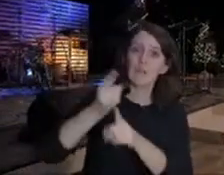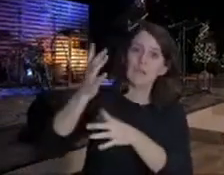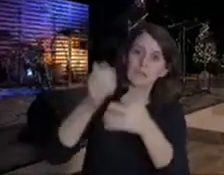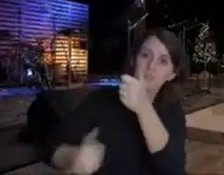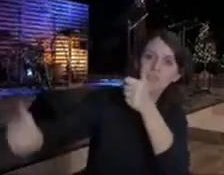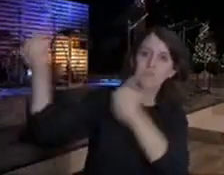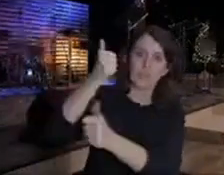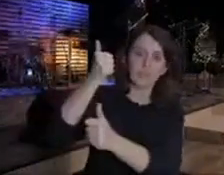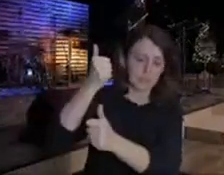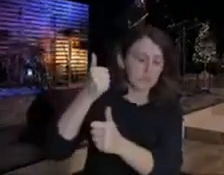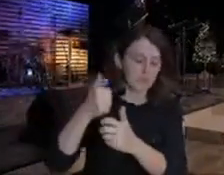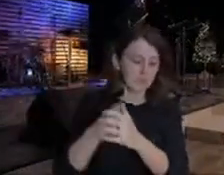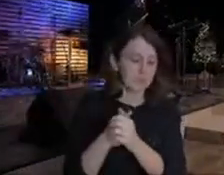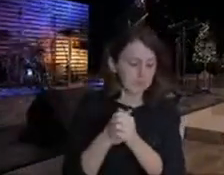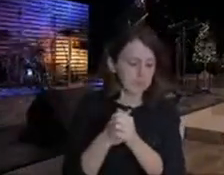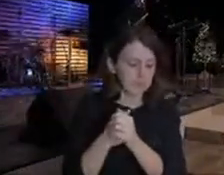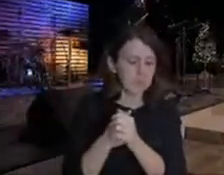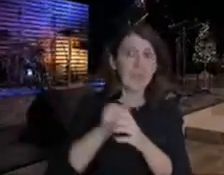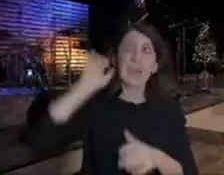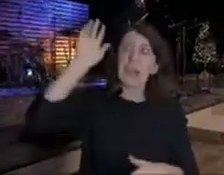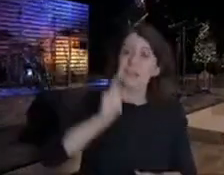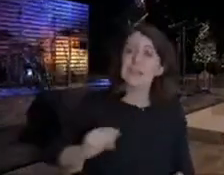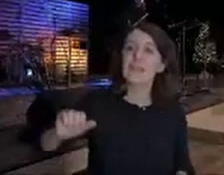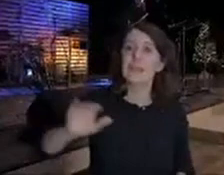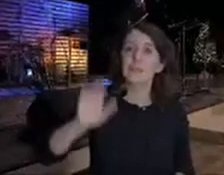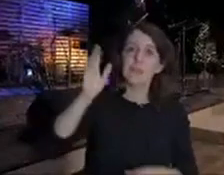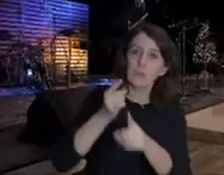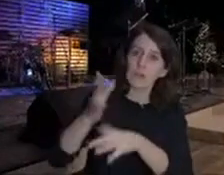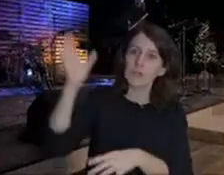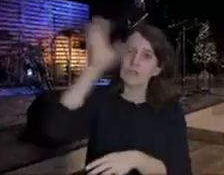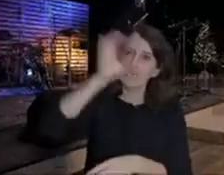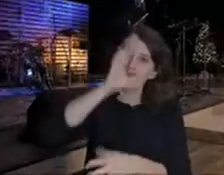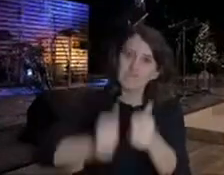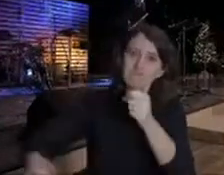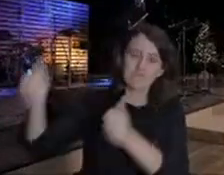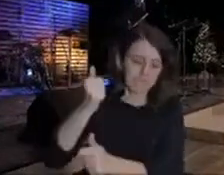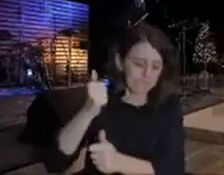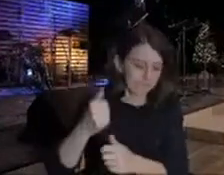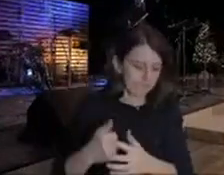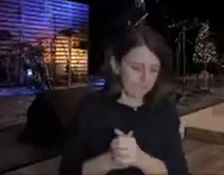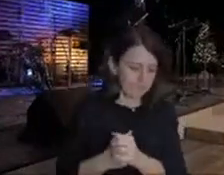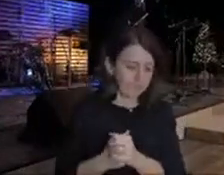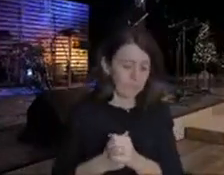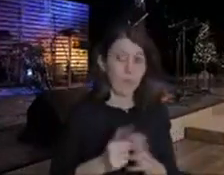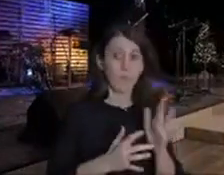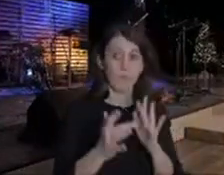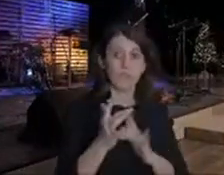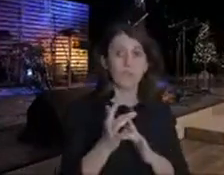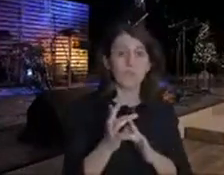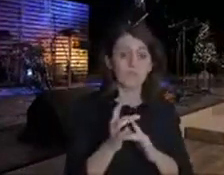righteousness. Amen. Seek first his kingdom and his righteousness. Right, when Jesus goes